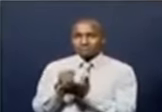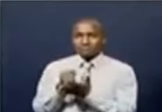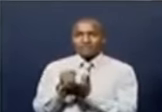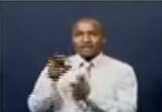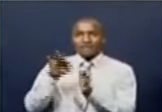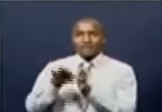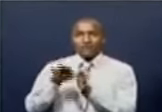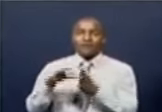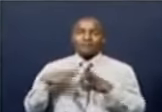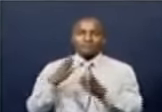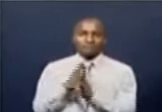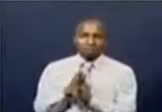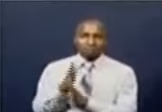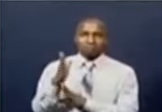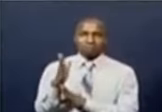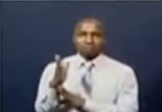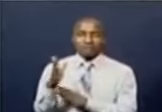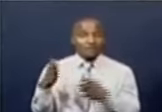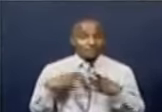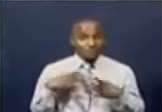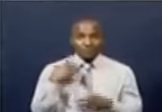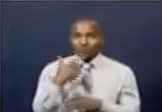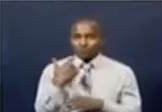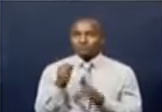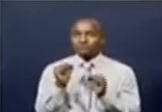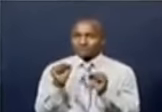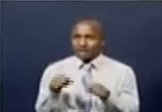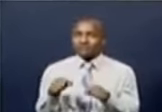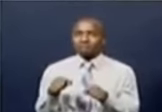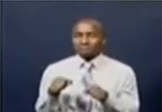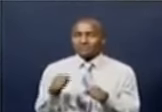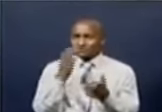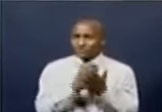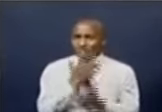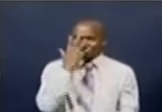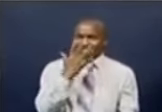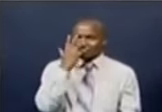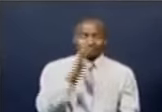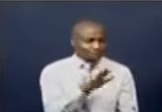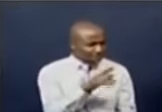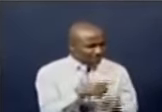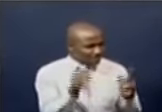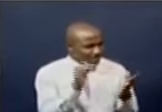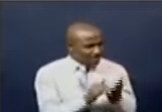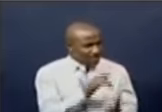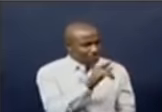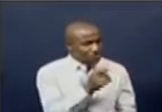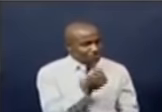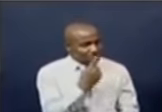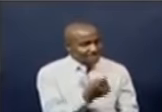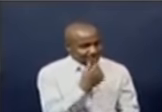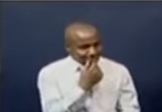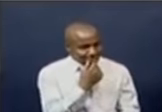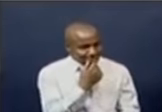integrity, people who can... I mean, this is a shame. Right, but again, if you talk about